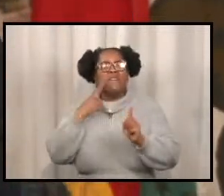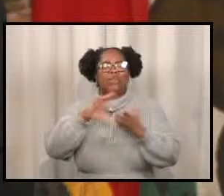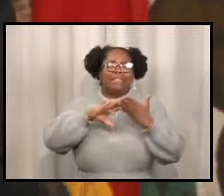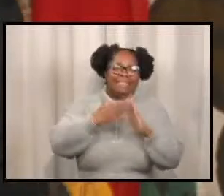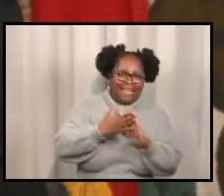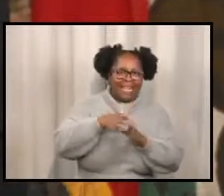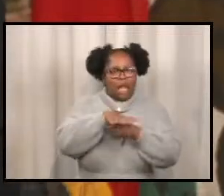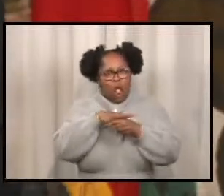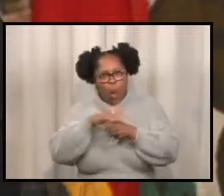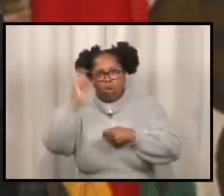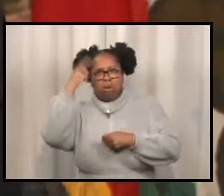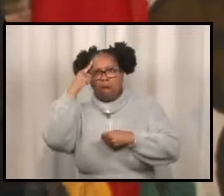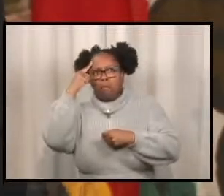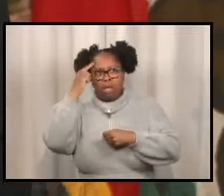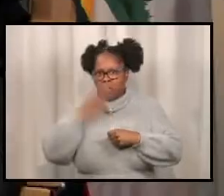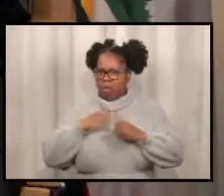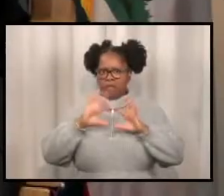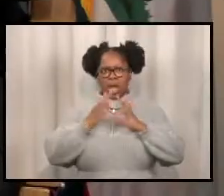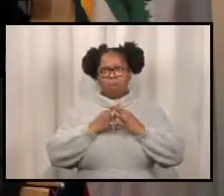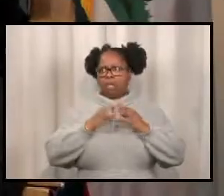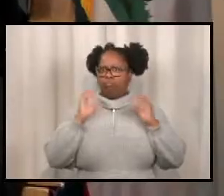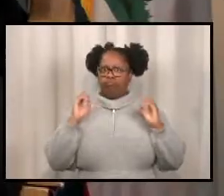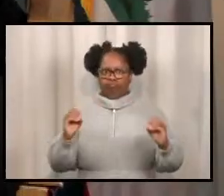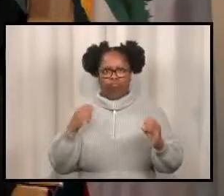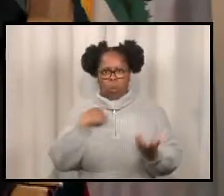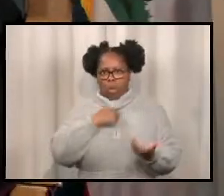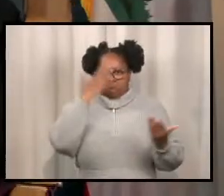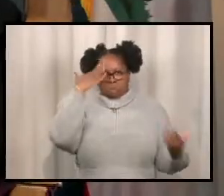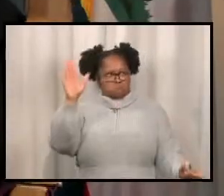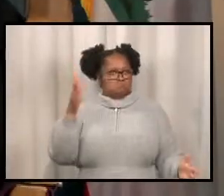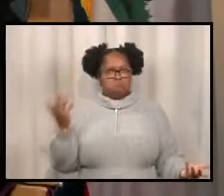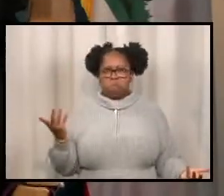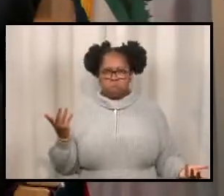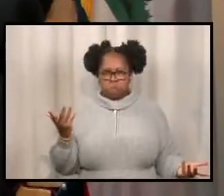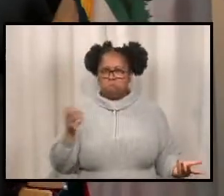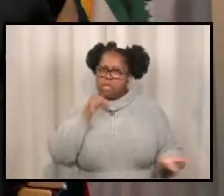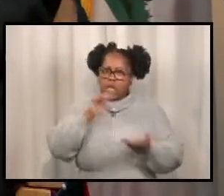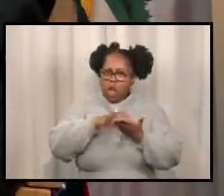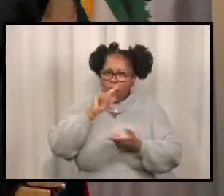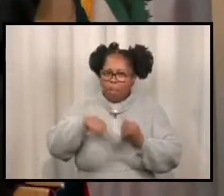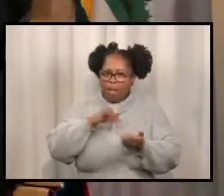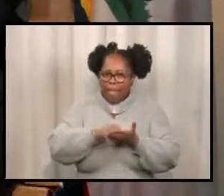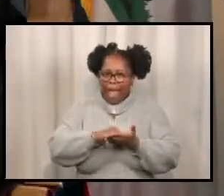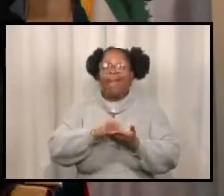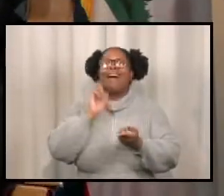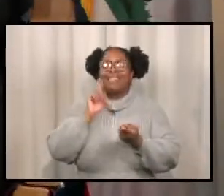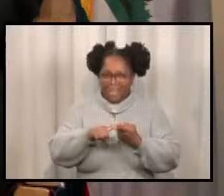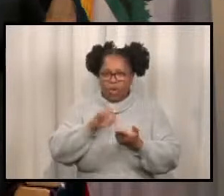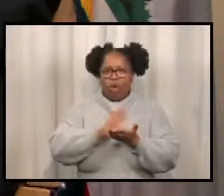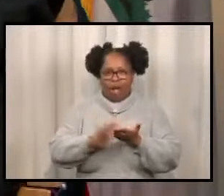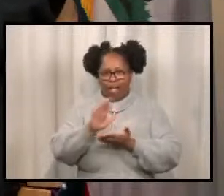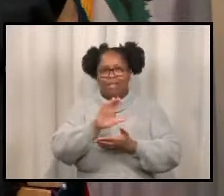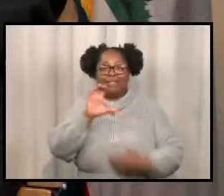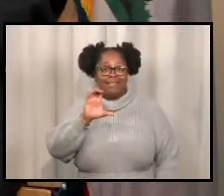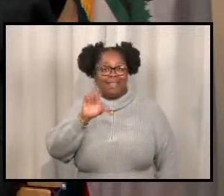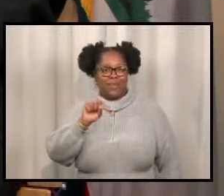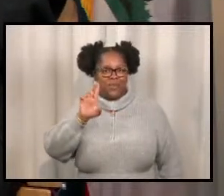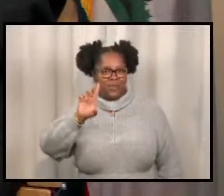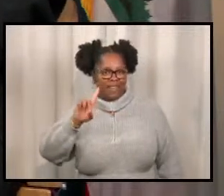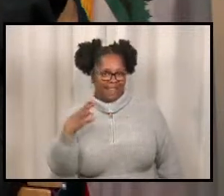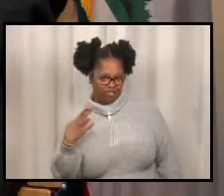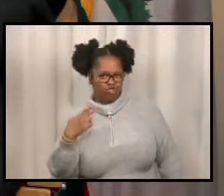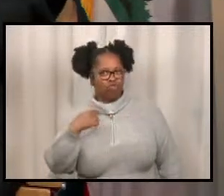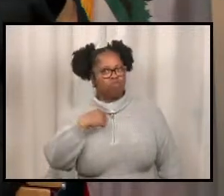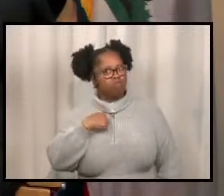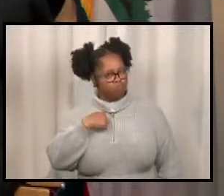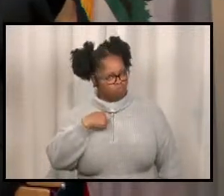municipal government, we didn't know much about this growing up. And it was really in college, at Cal State Dominguez Hills, where